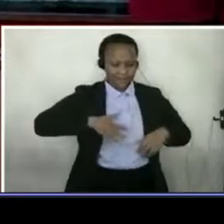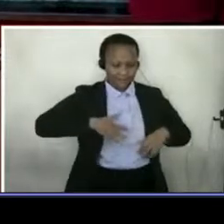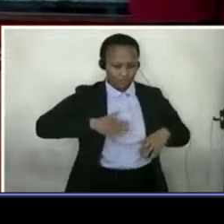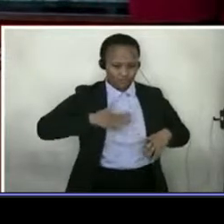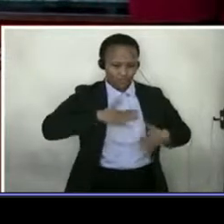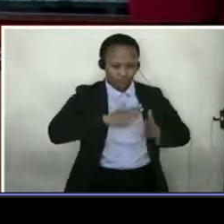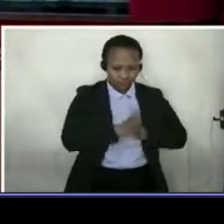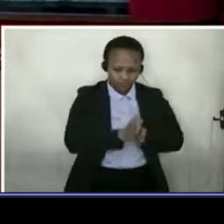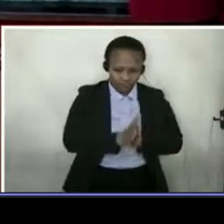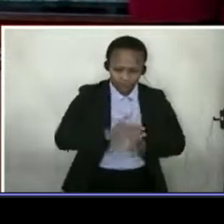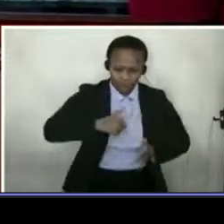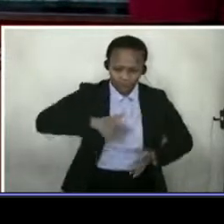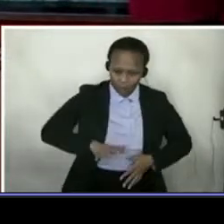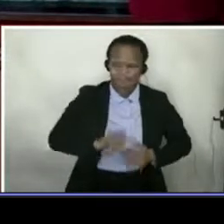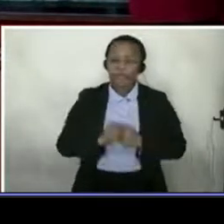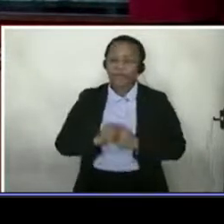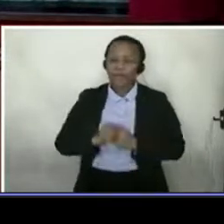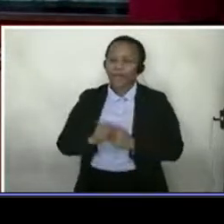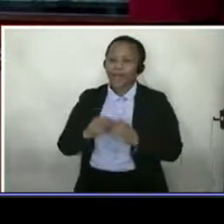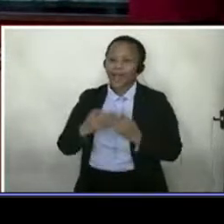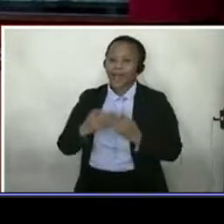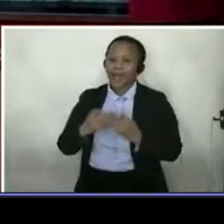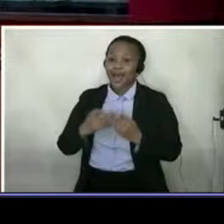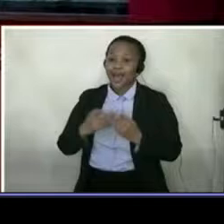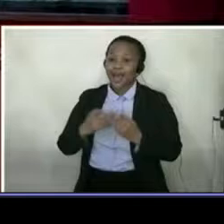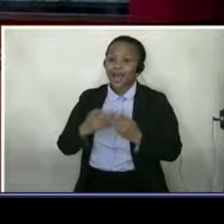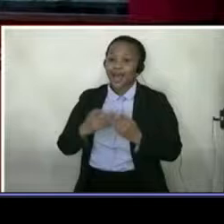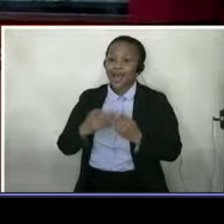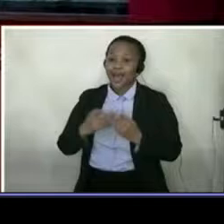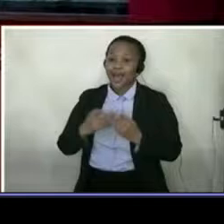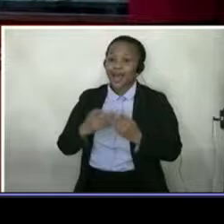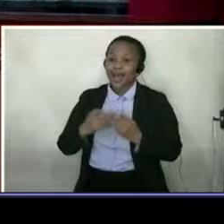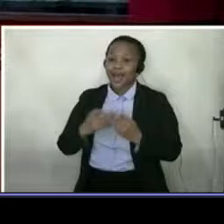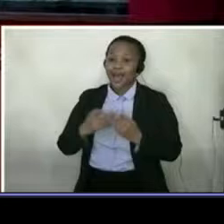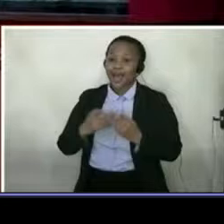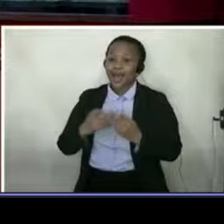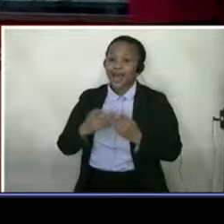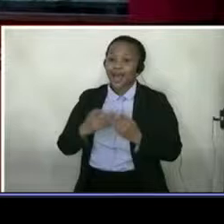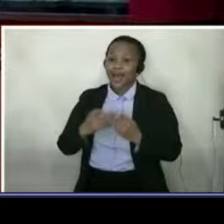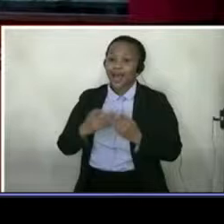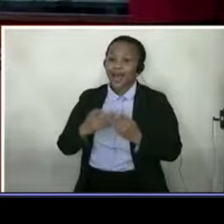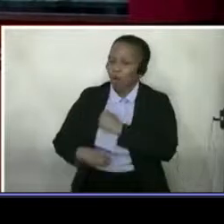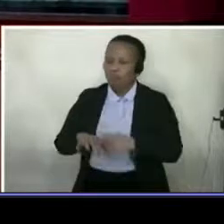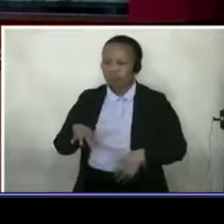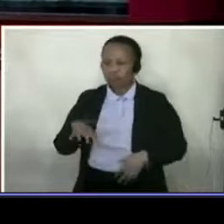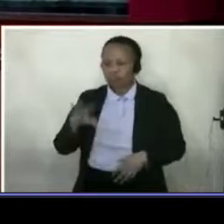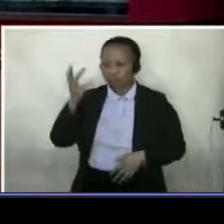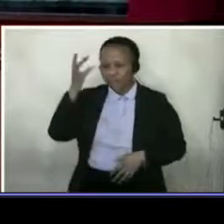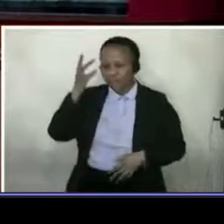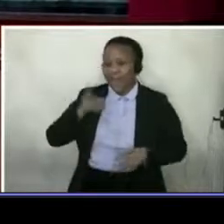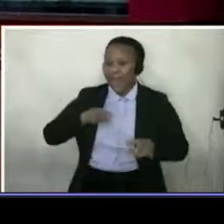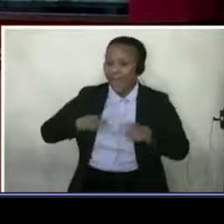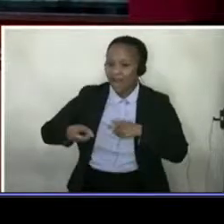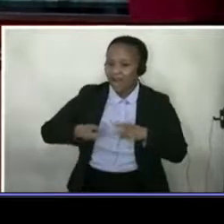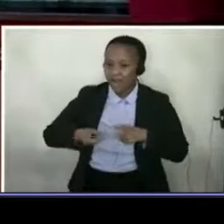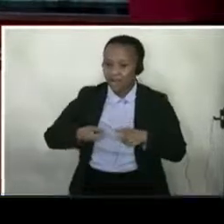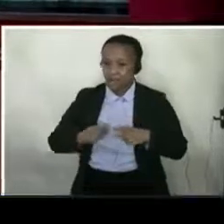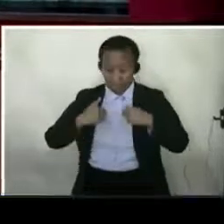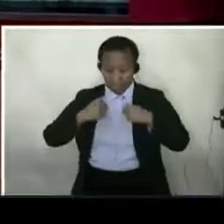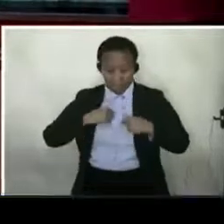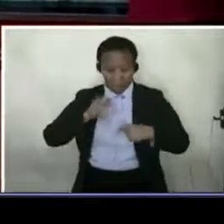culture of non-accountability and poor governance. These are not my words, these are the words of the Scopa